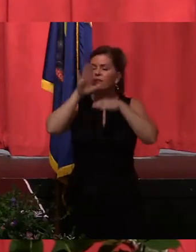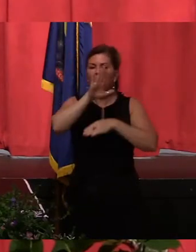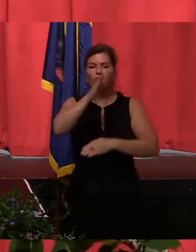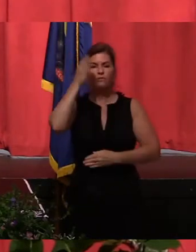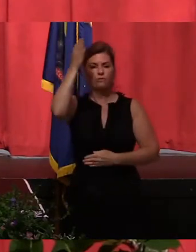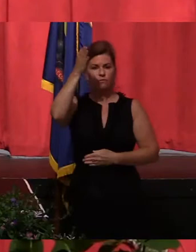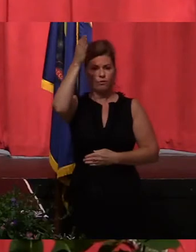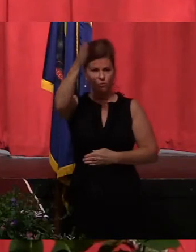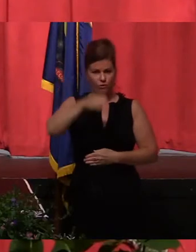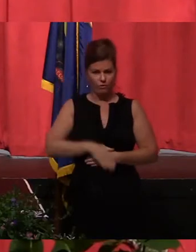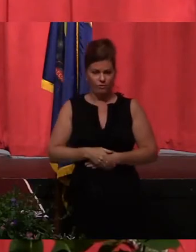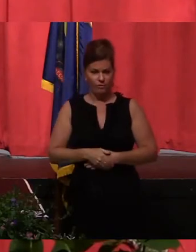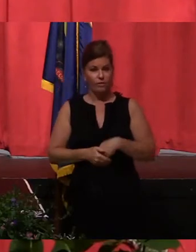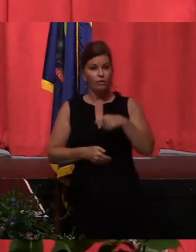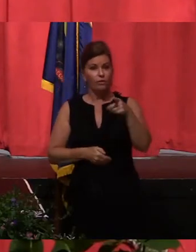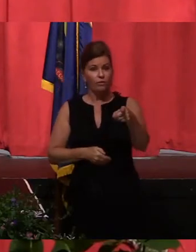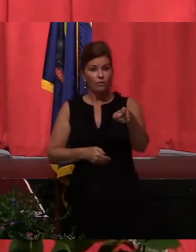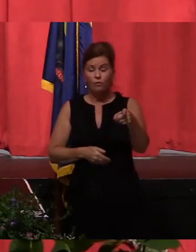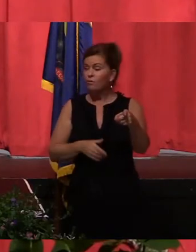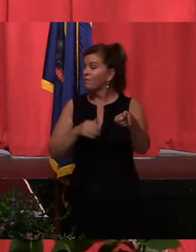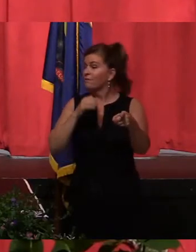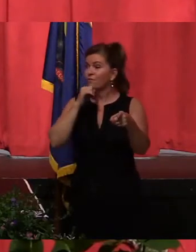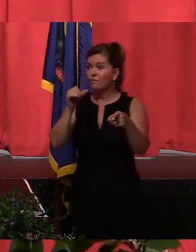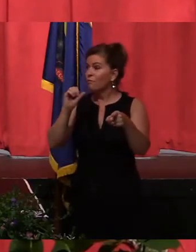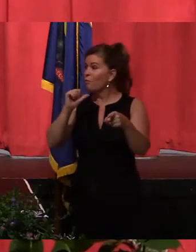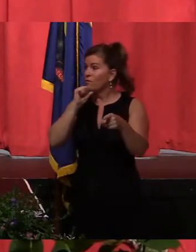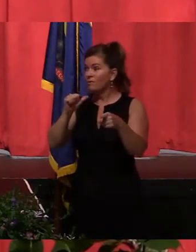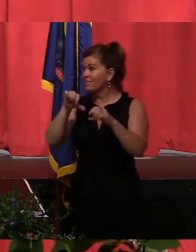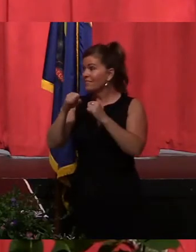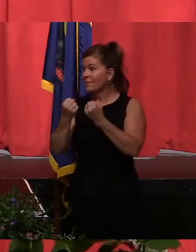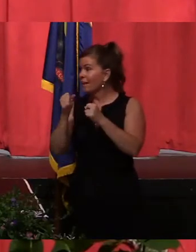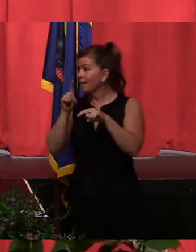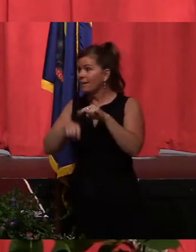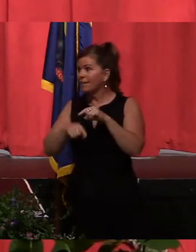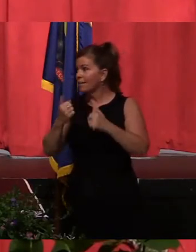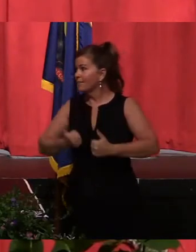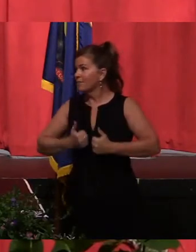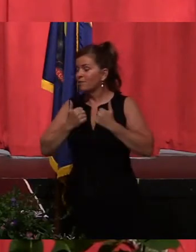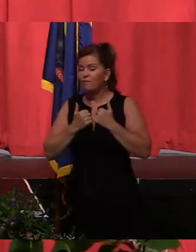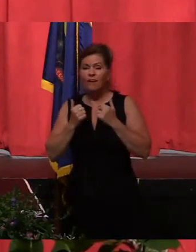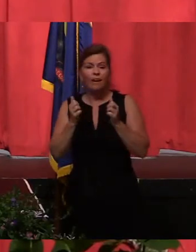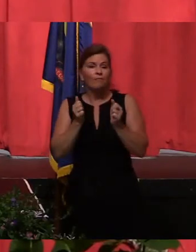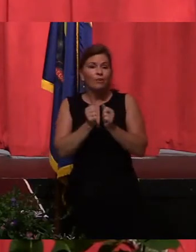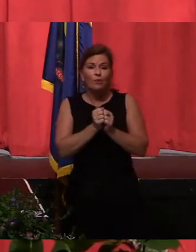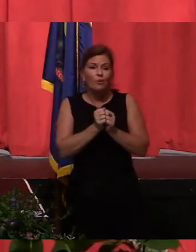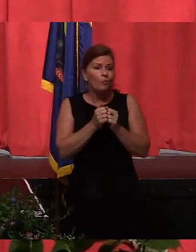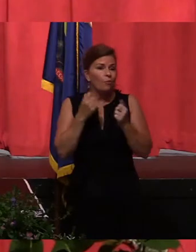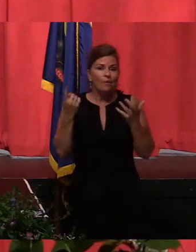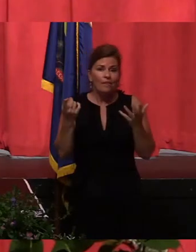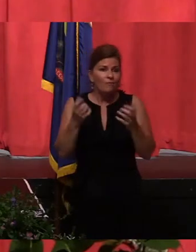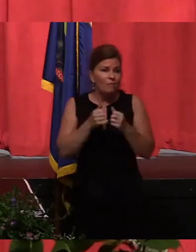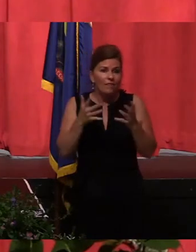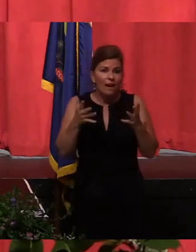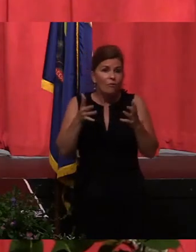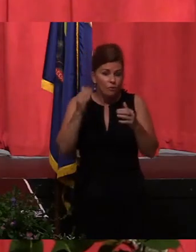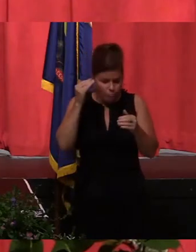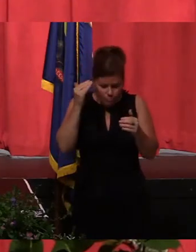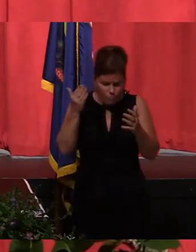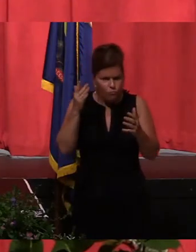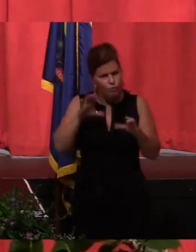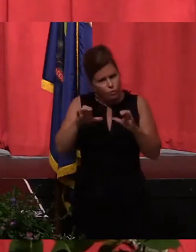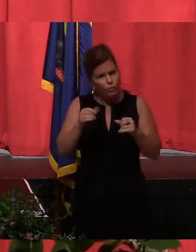Neither you nor society can continue to survive or prosper simply by implementing what is already known.